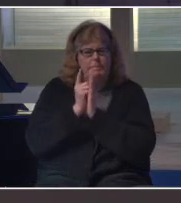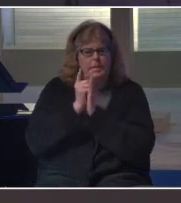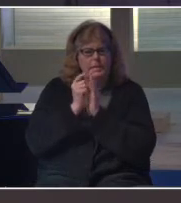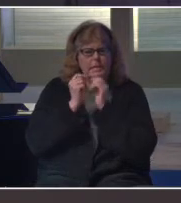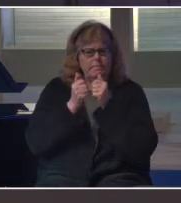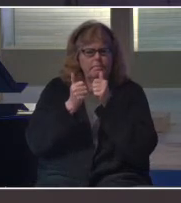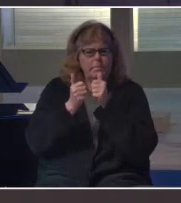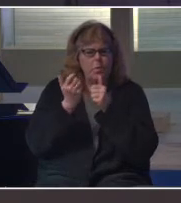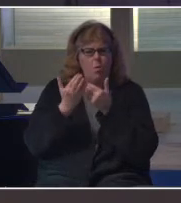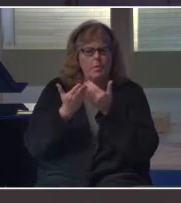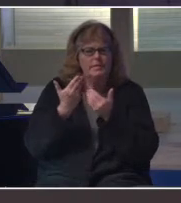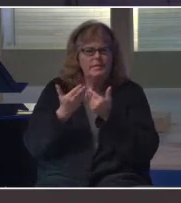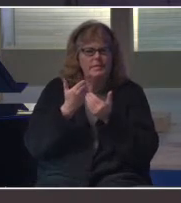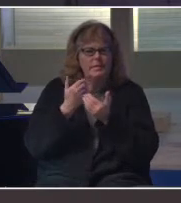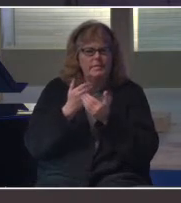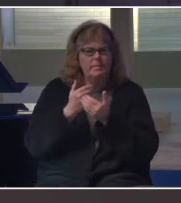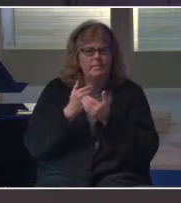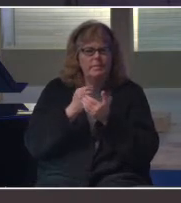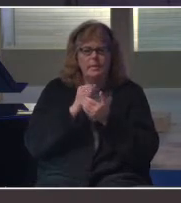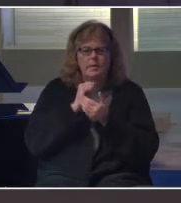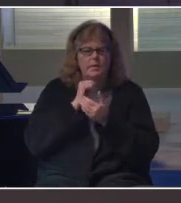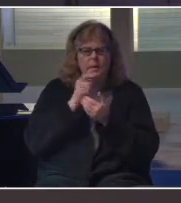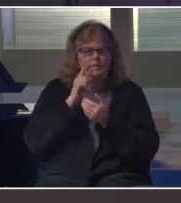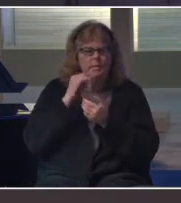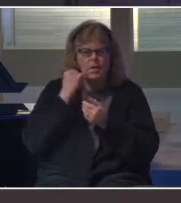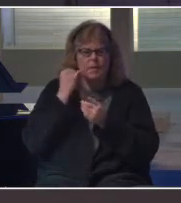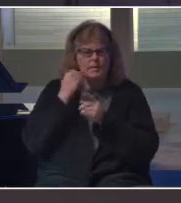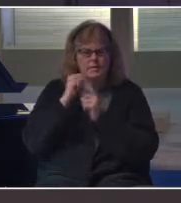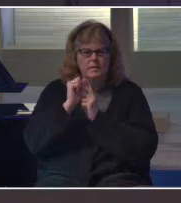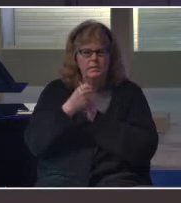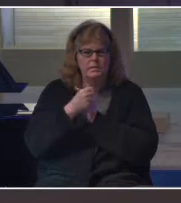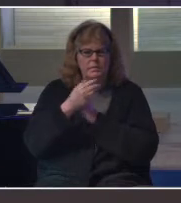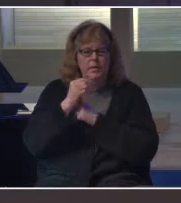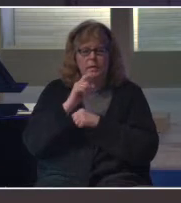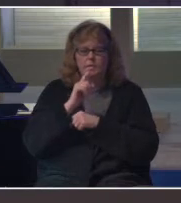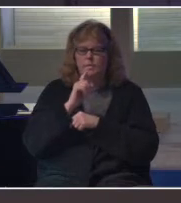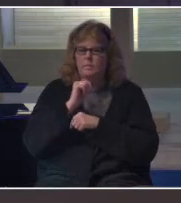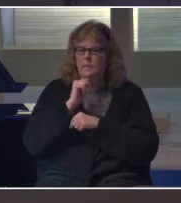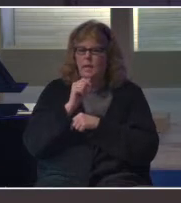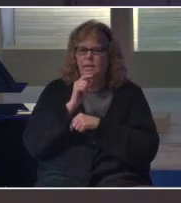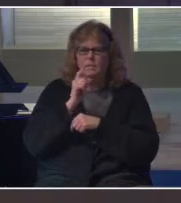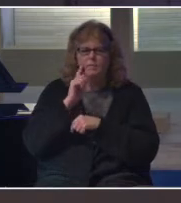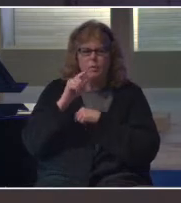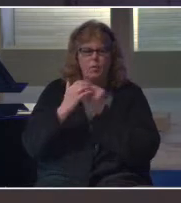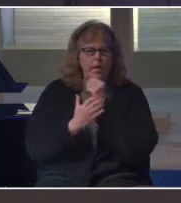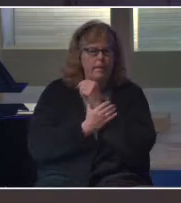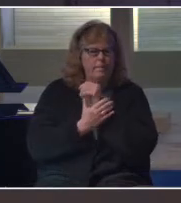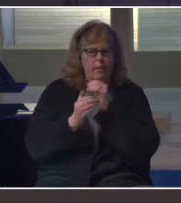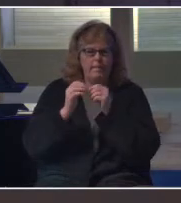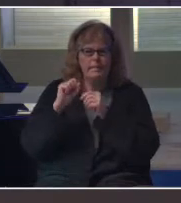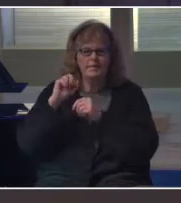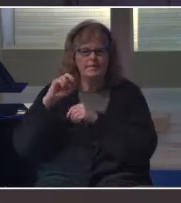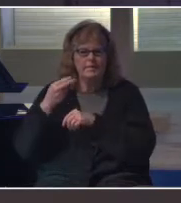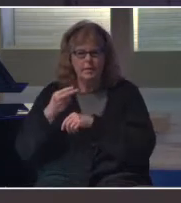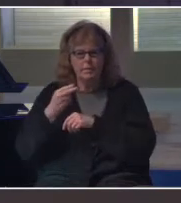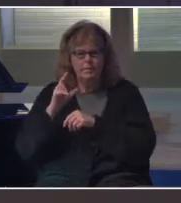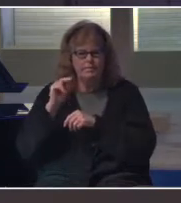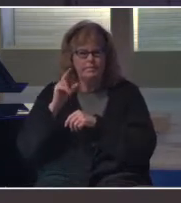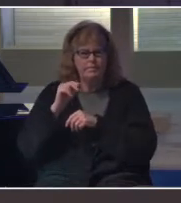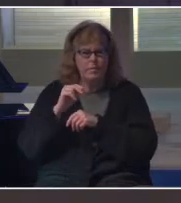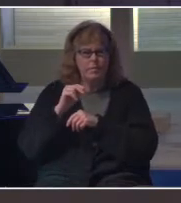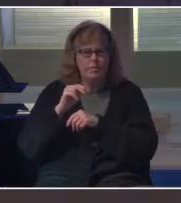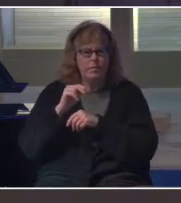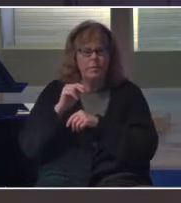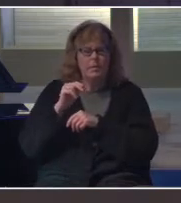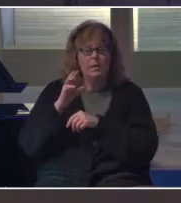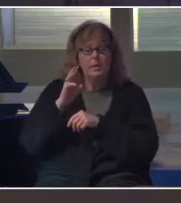easily. It certainly didn't in Isaac's case, and it certainly didn't in Abraham and Sarah's case. He was